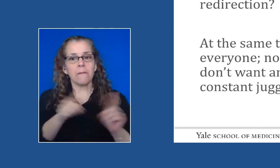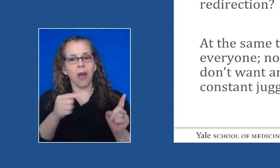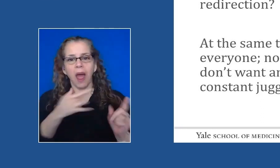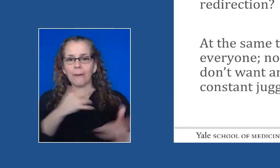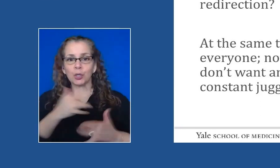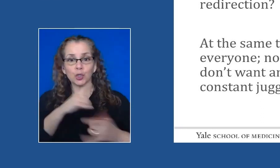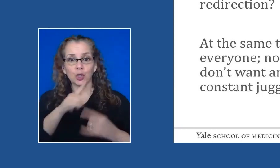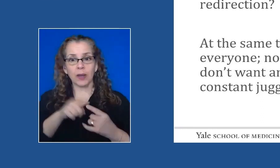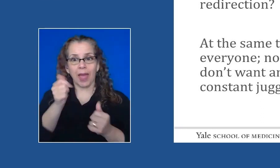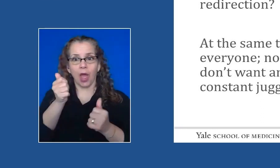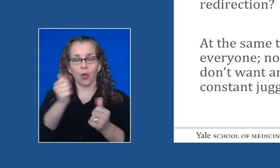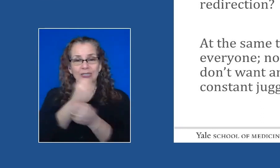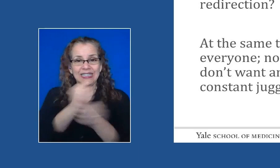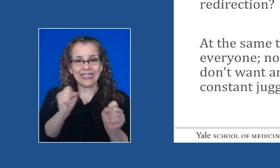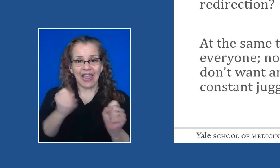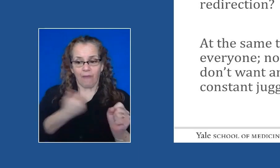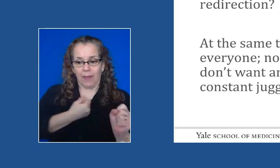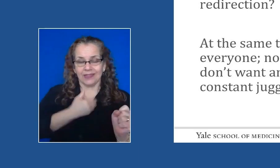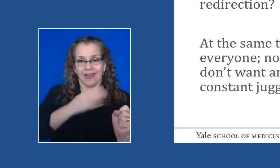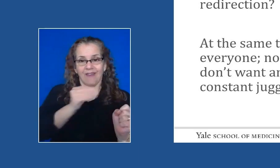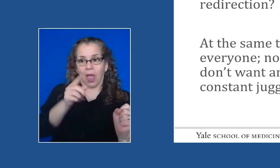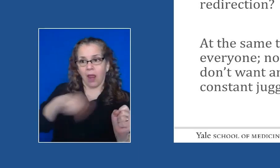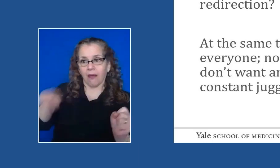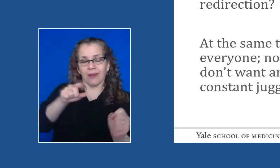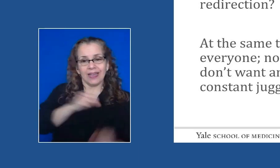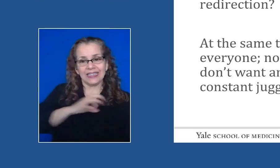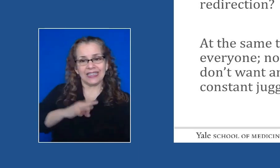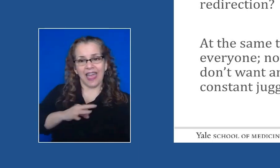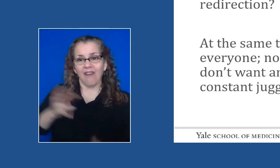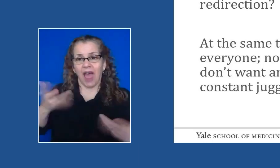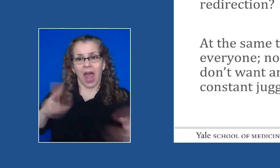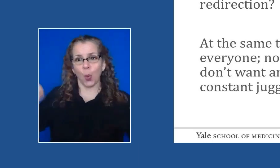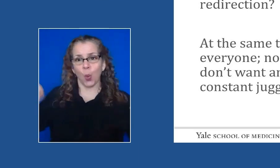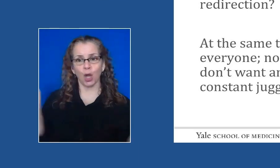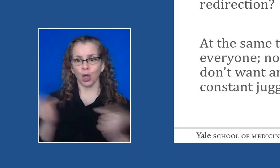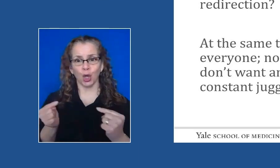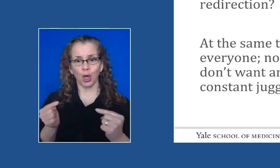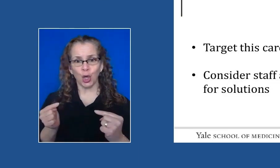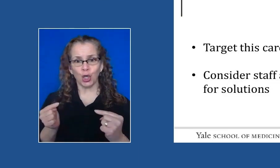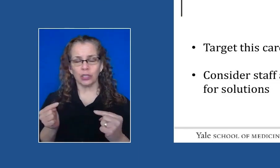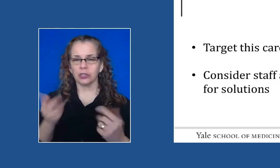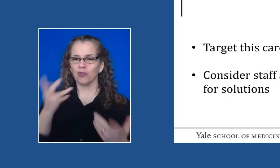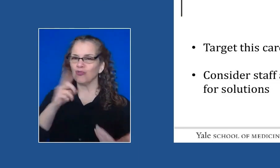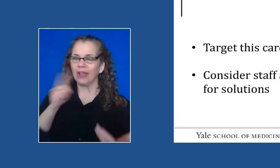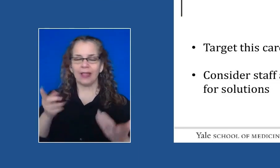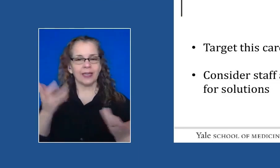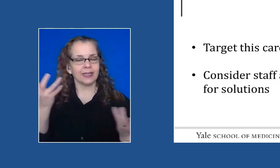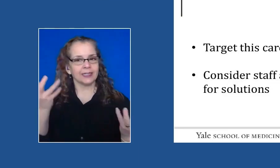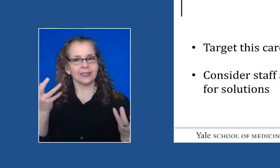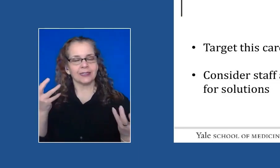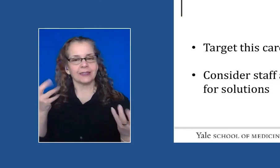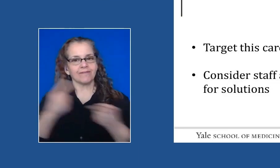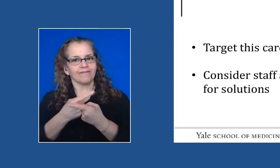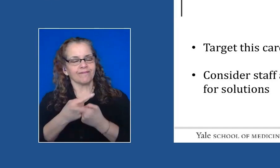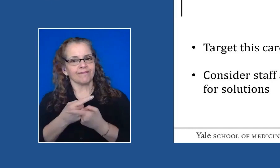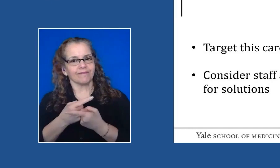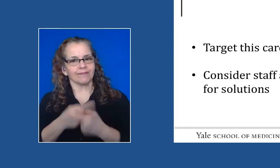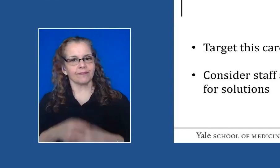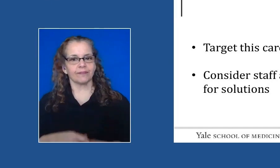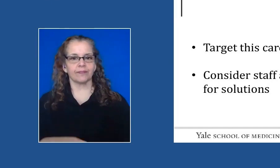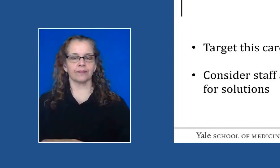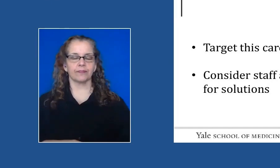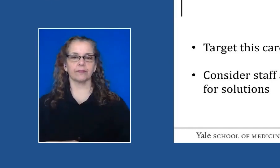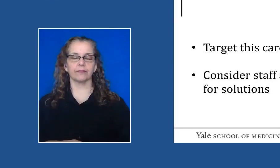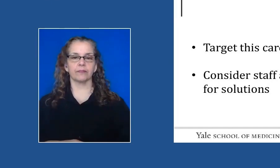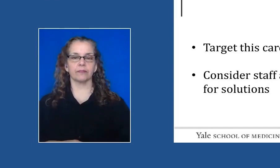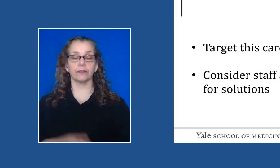but staff and myself. I don't want any of us getting hurt, so it's a constant juggling act." And so one of the things we